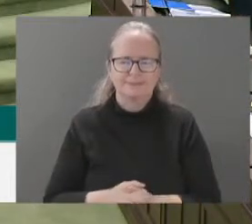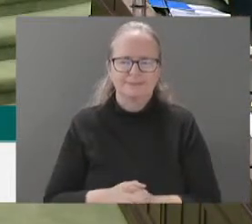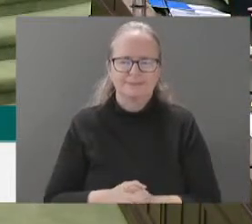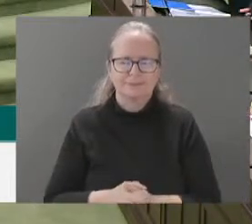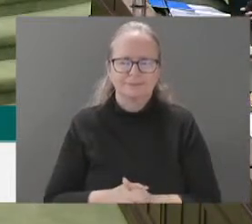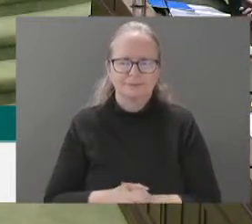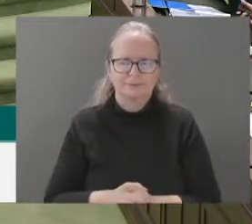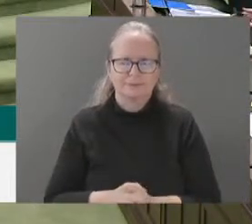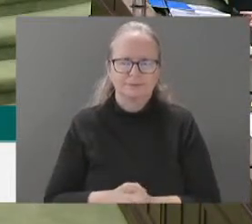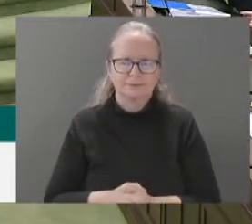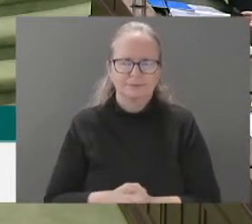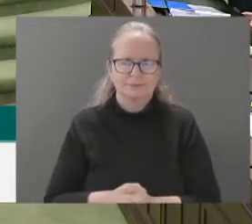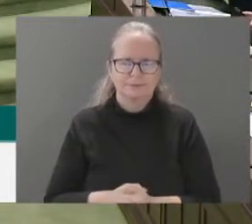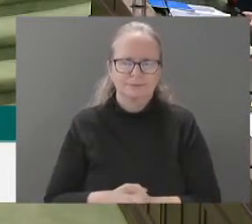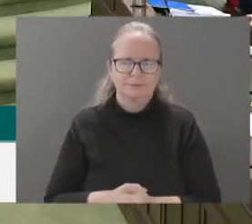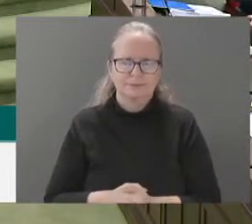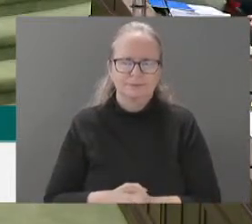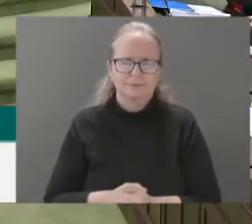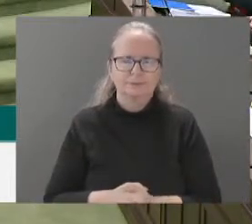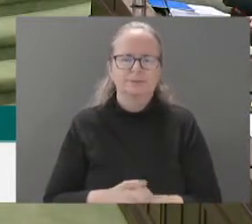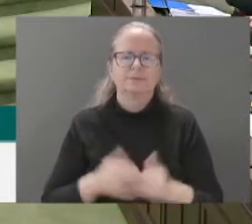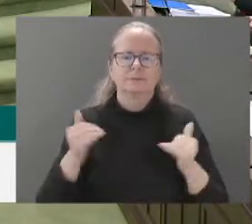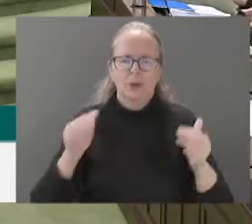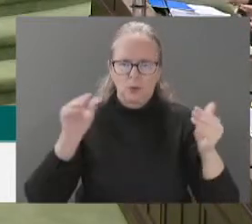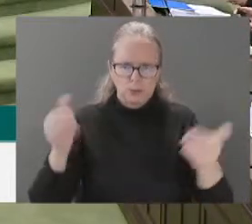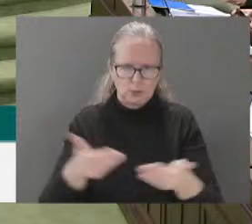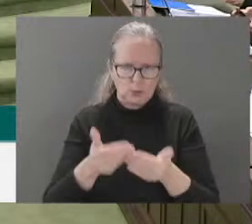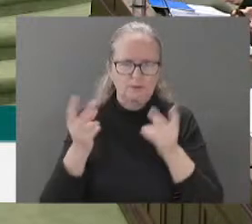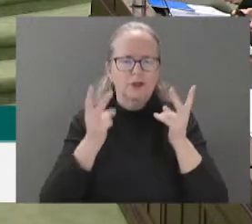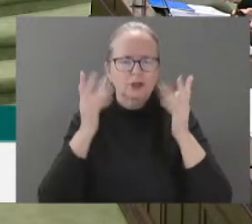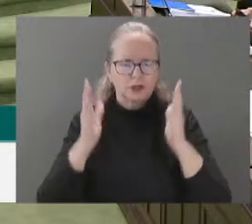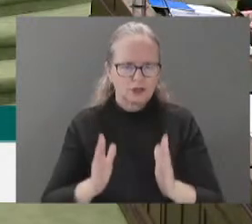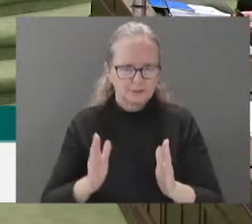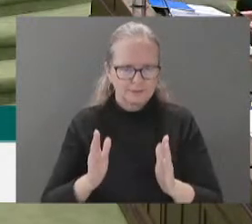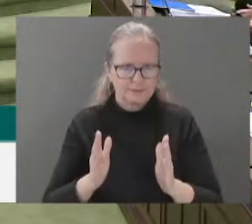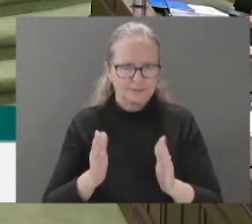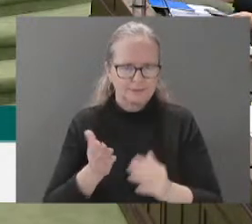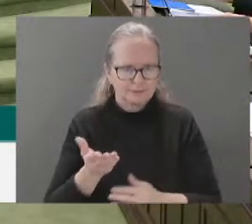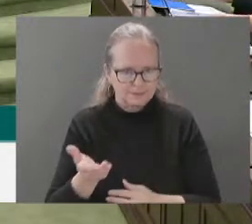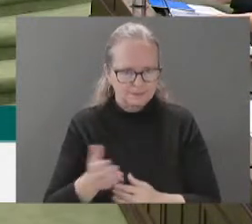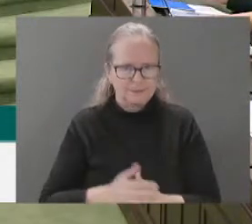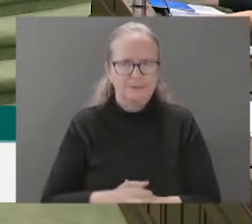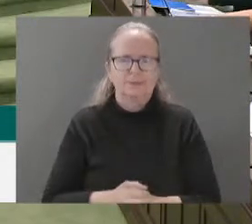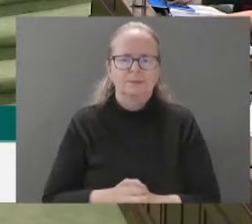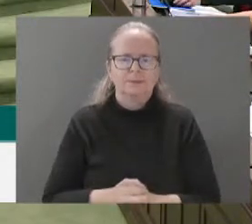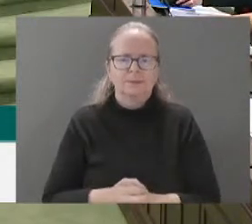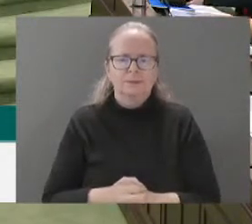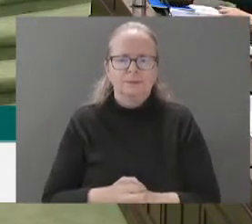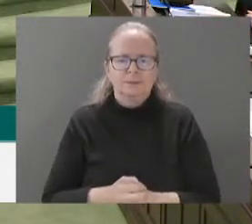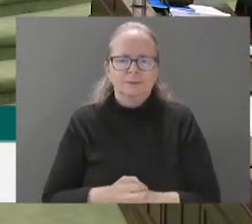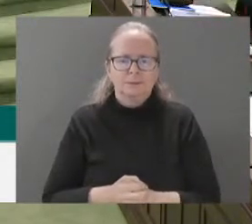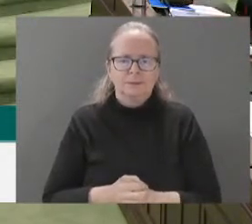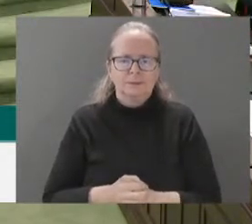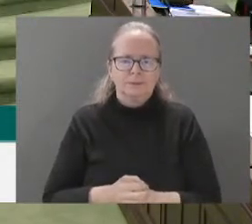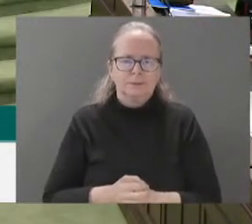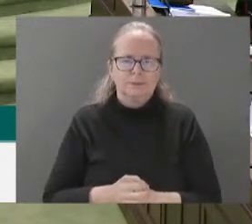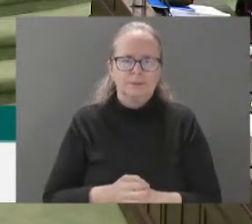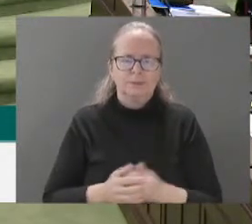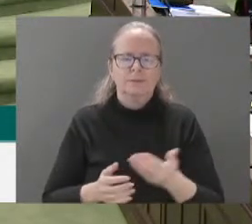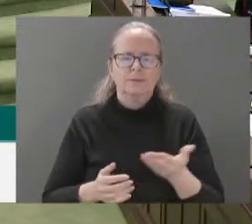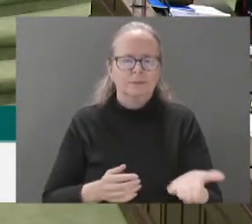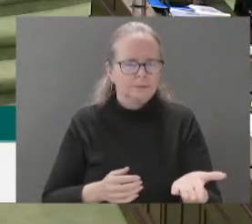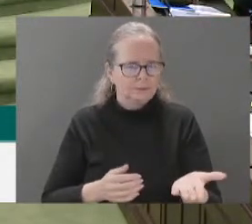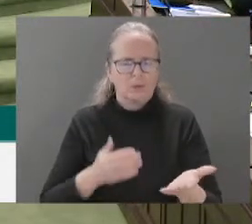introduction of visitors honorable members it's my great pleasure to introduce to